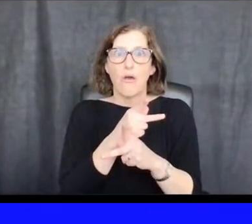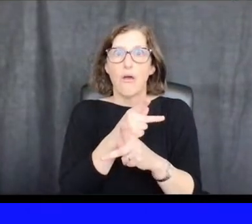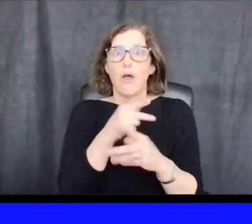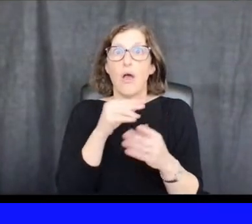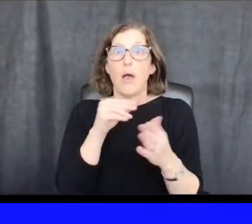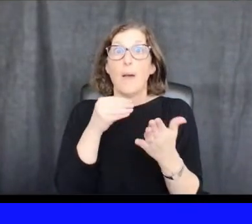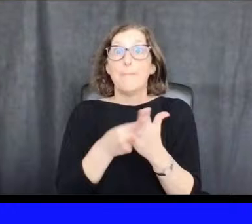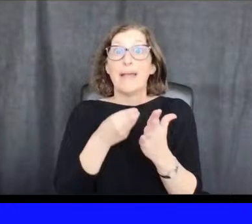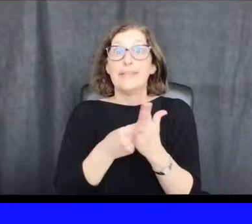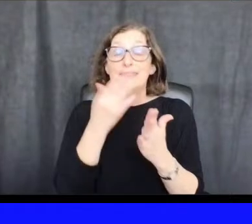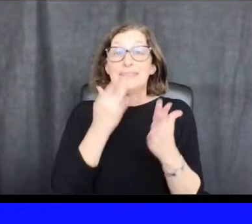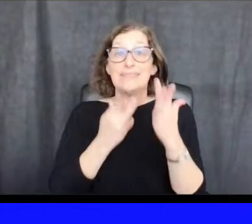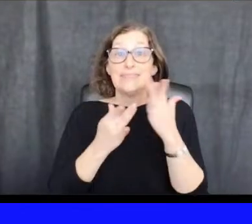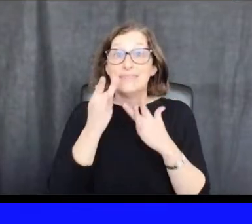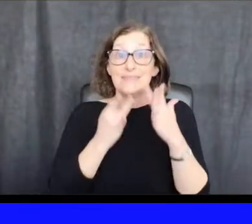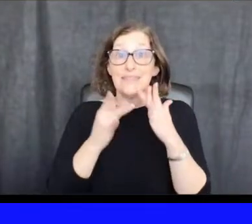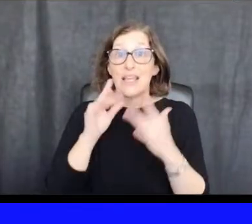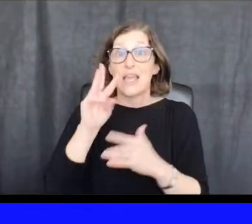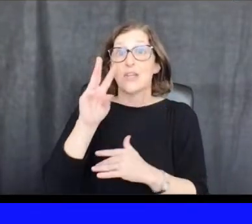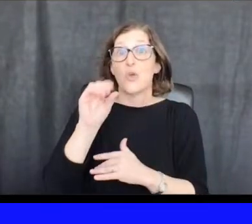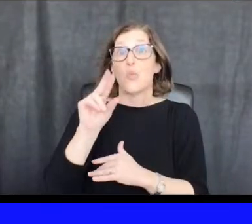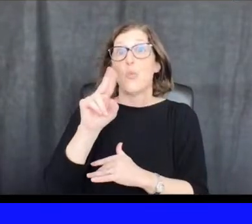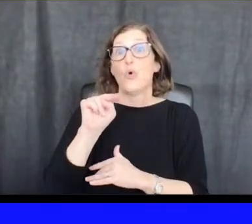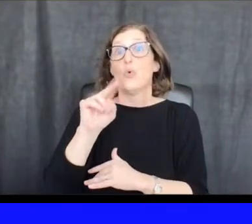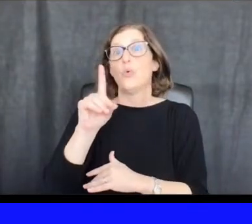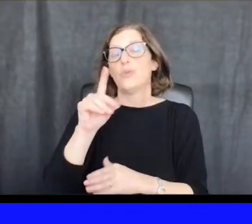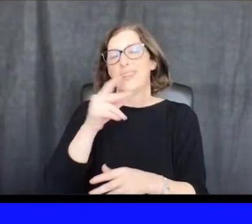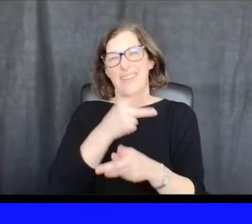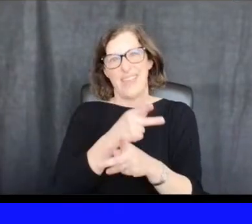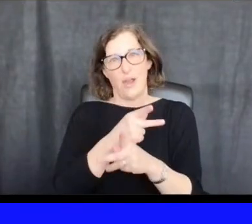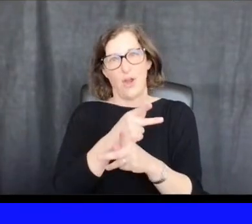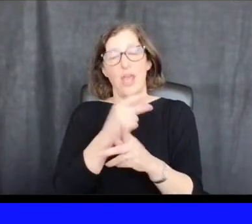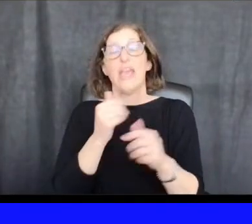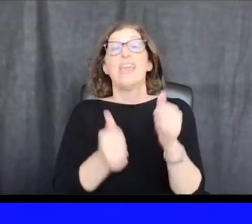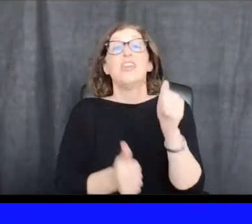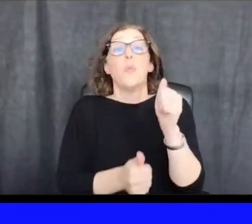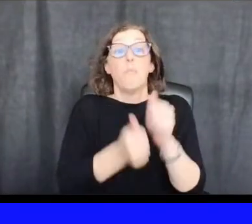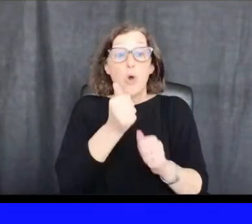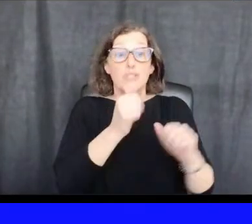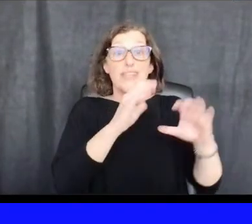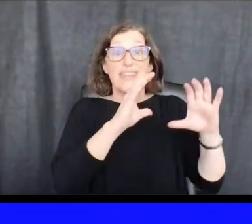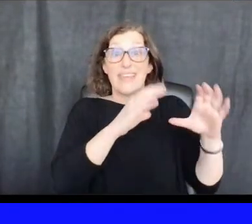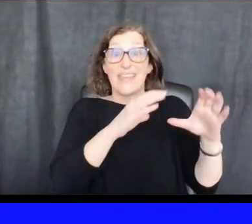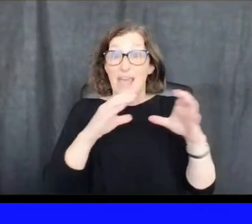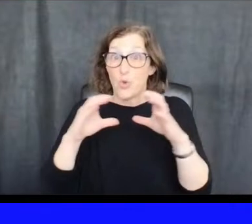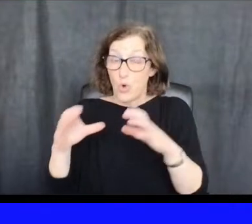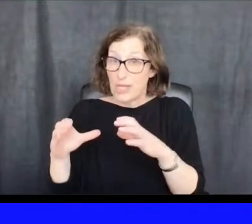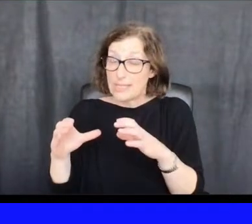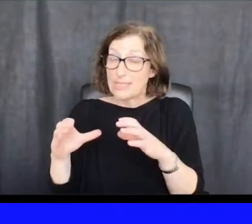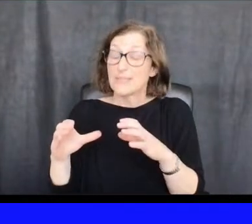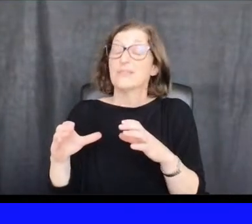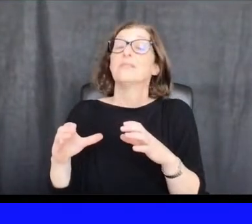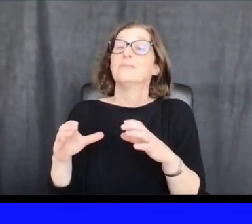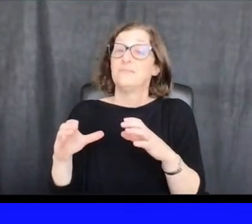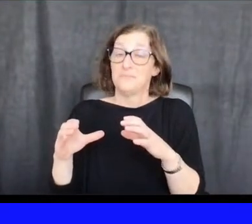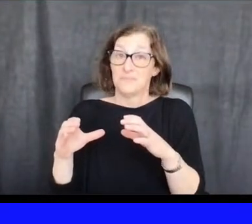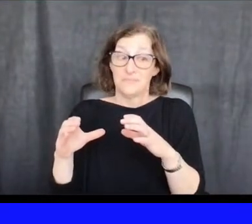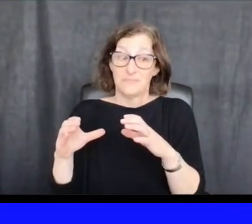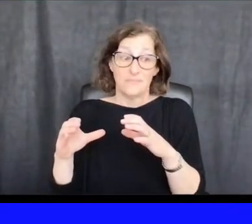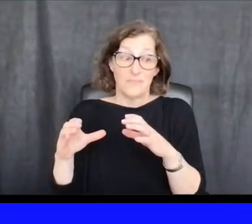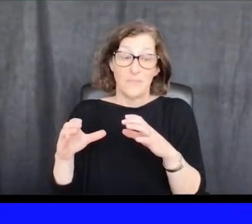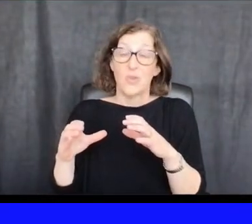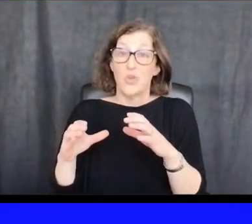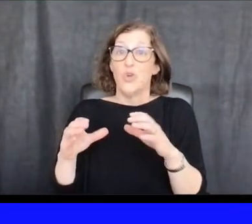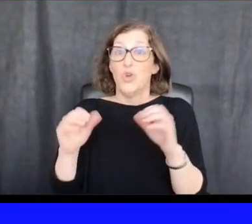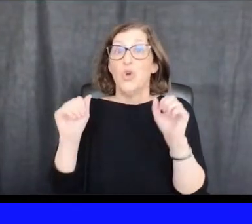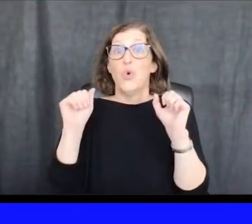there were a lot of unmet barriers. And we did learn by pulling in all our different partners, we can meet most of the